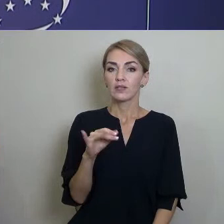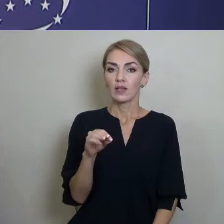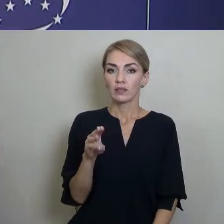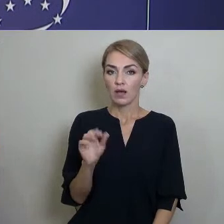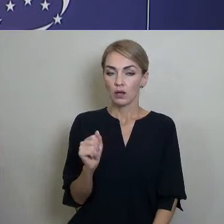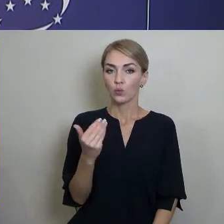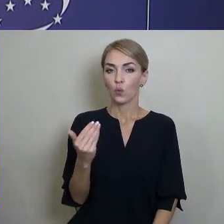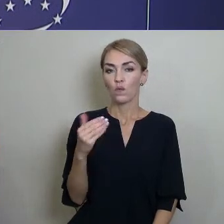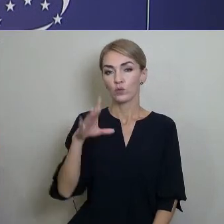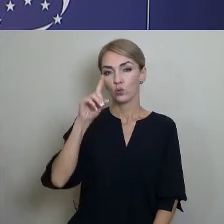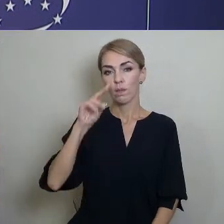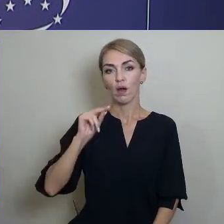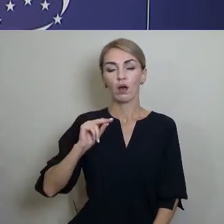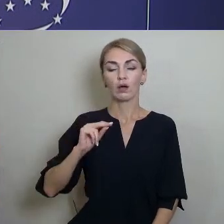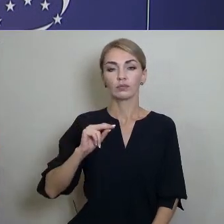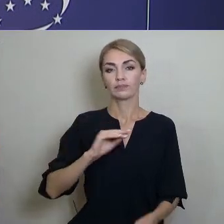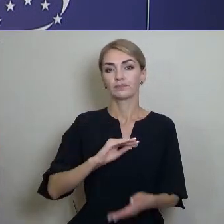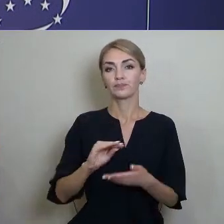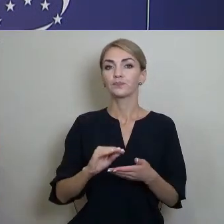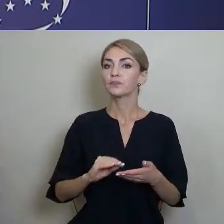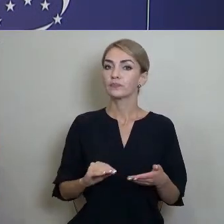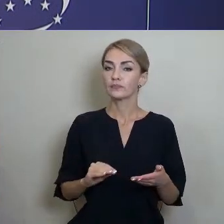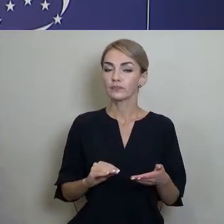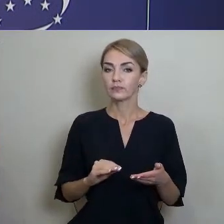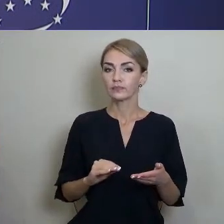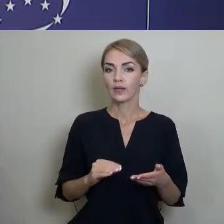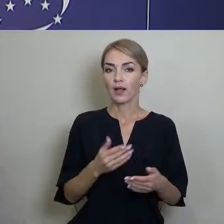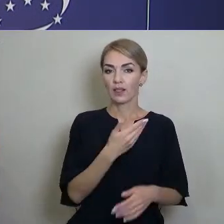philosopher, Jose Ortega y Gasset.